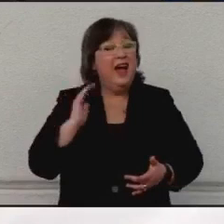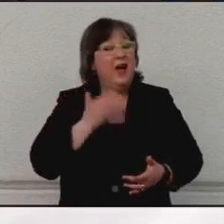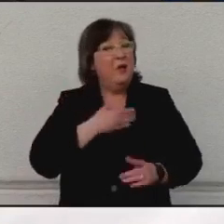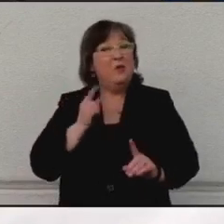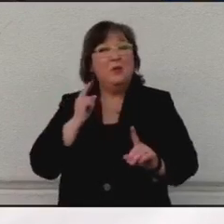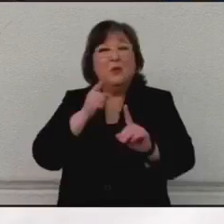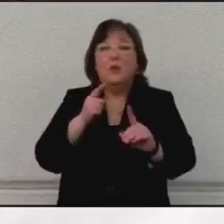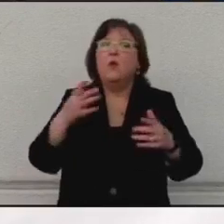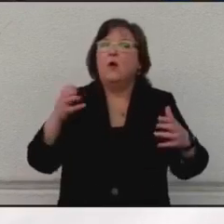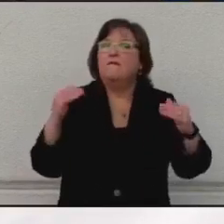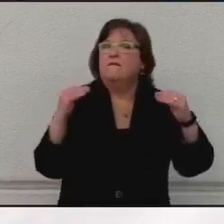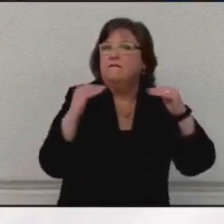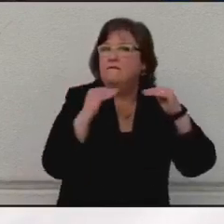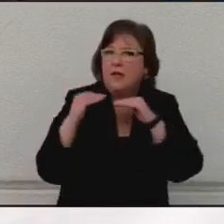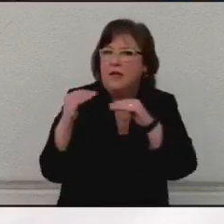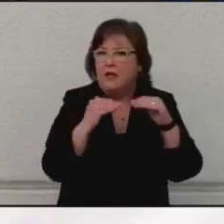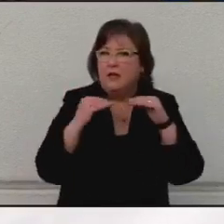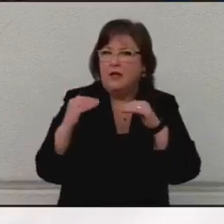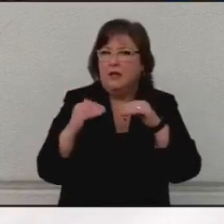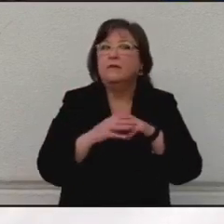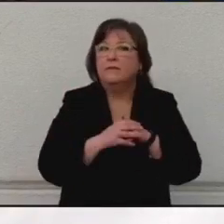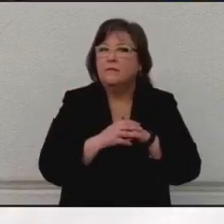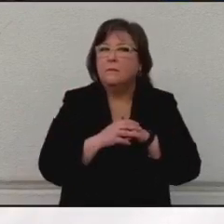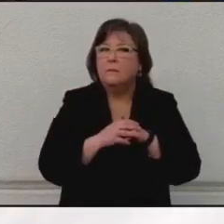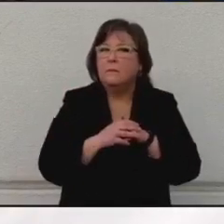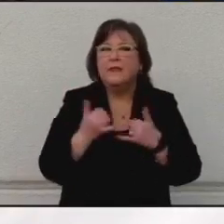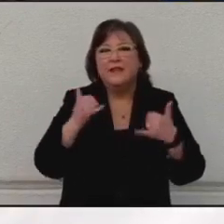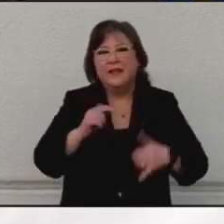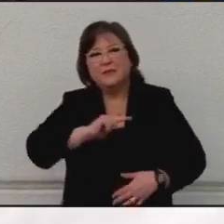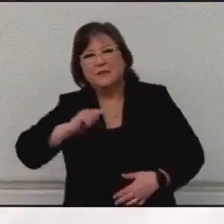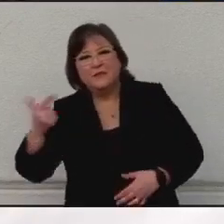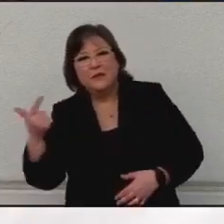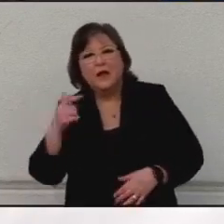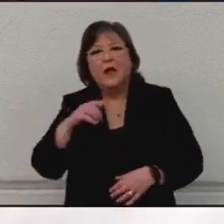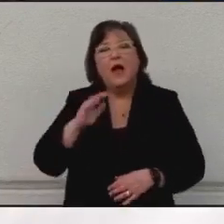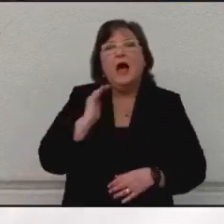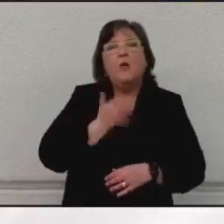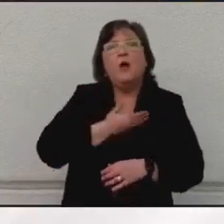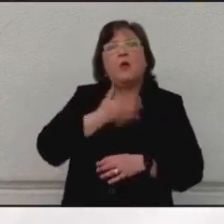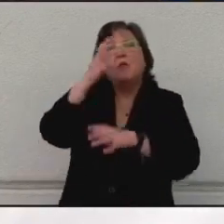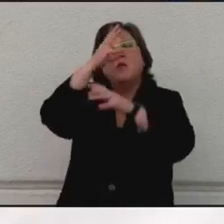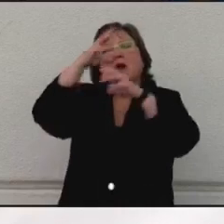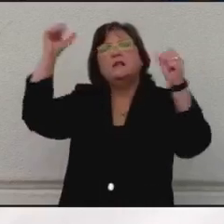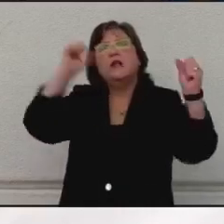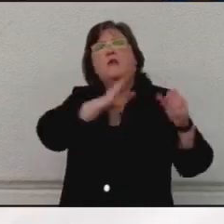everyone. Next, I'll hand it over to President Mike Wasserman, President of the Board of Supervisors.